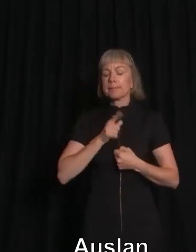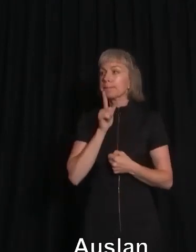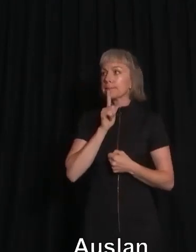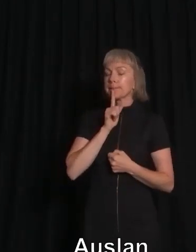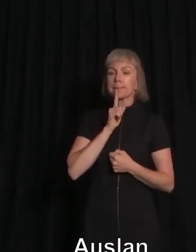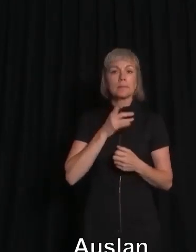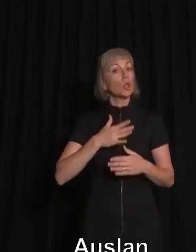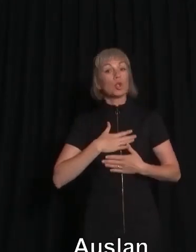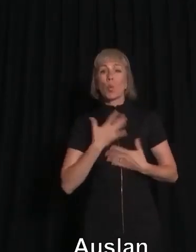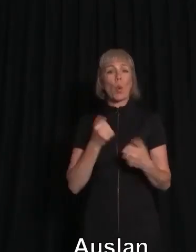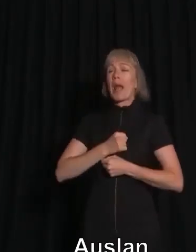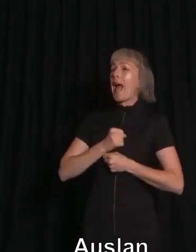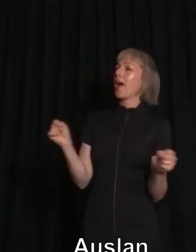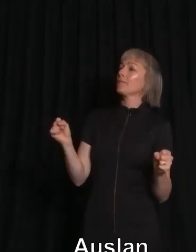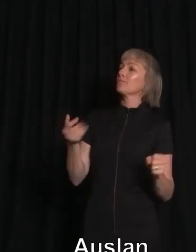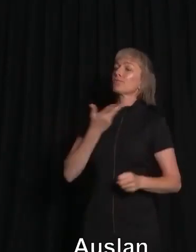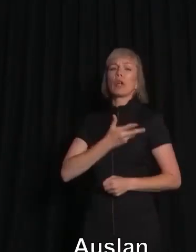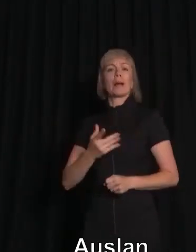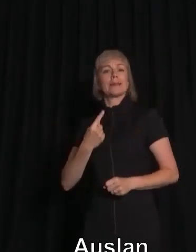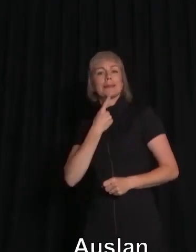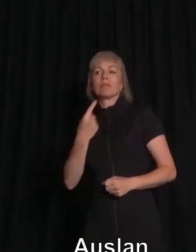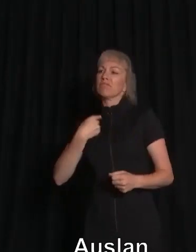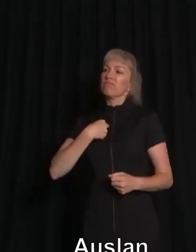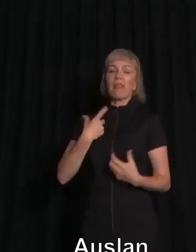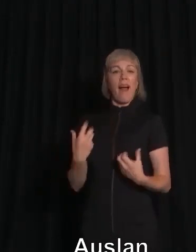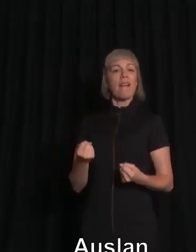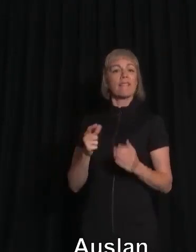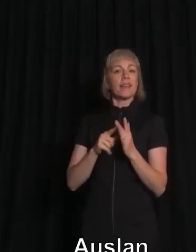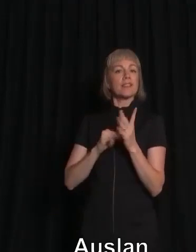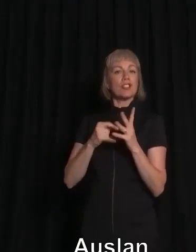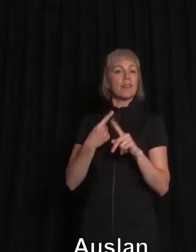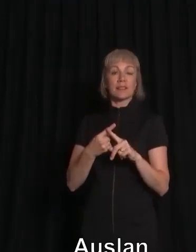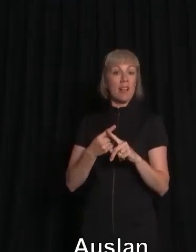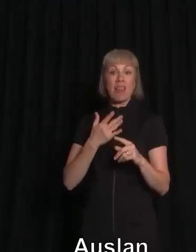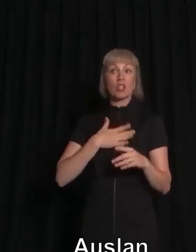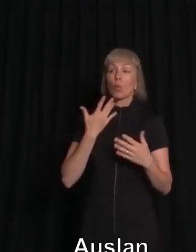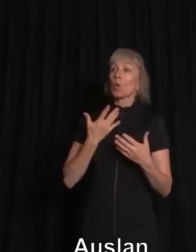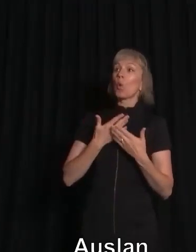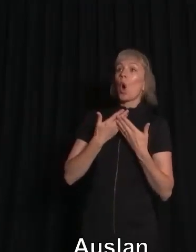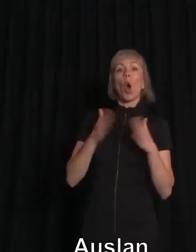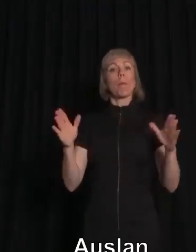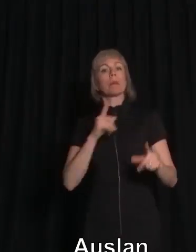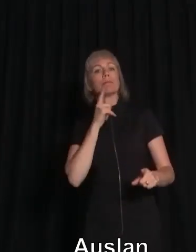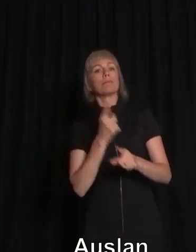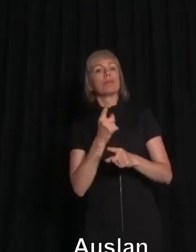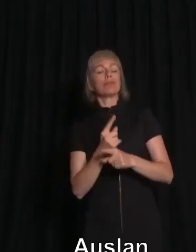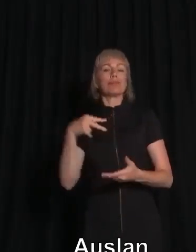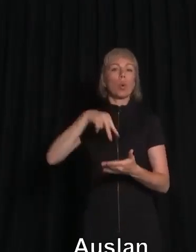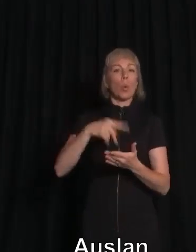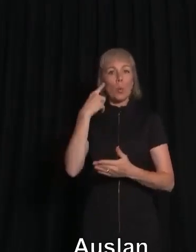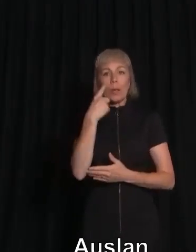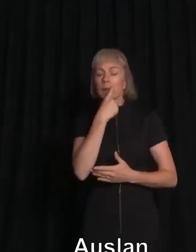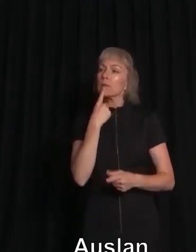be out. People do not want to have their story out there. They don't want to go to court. You know, they don't want to speak in public about the